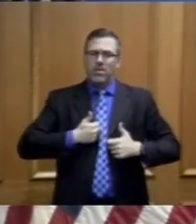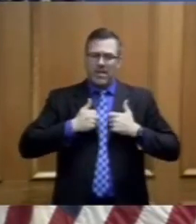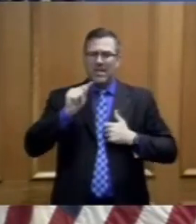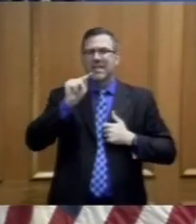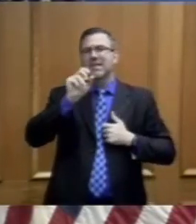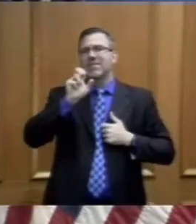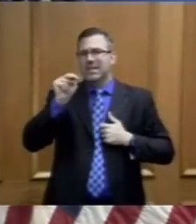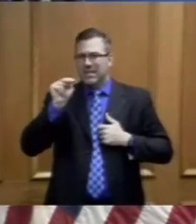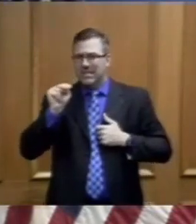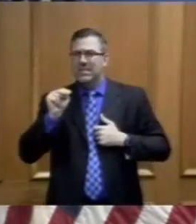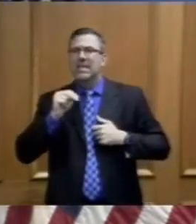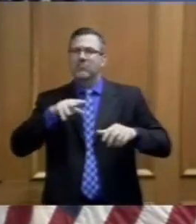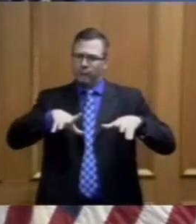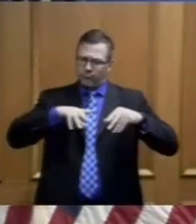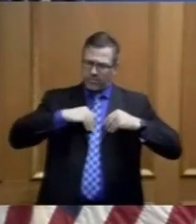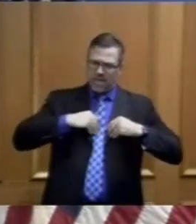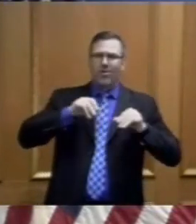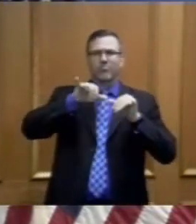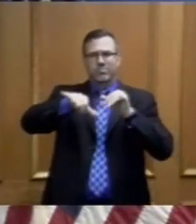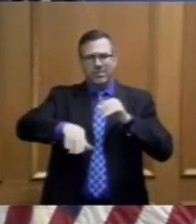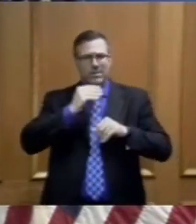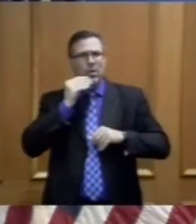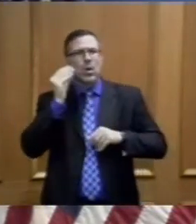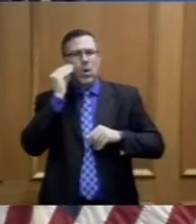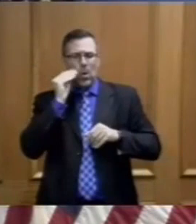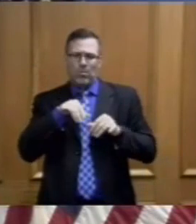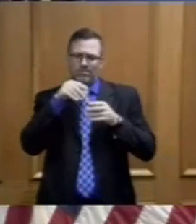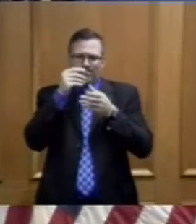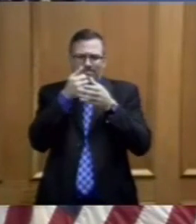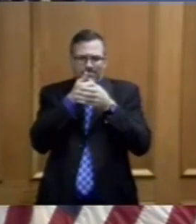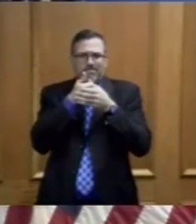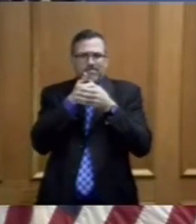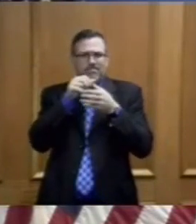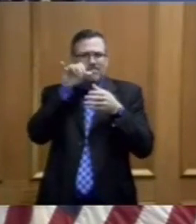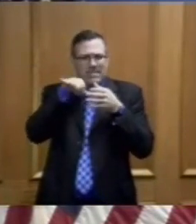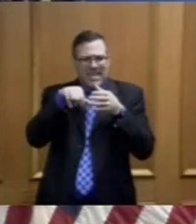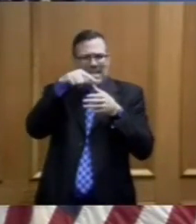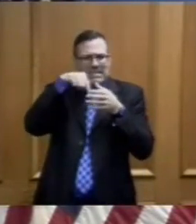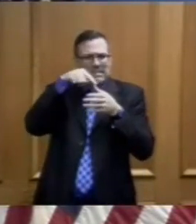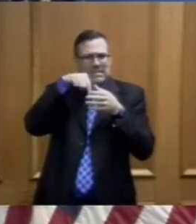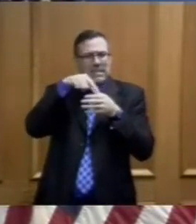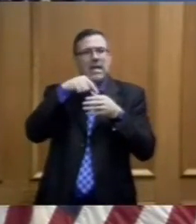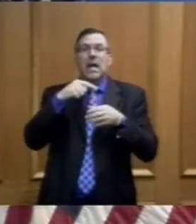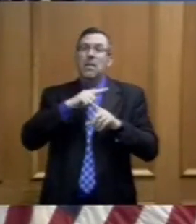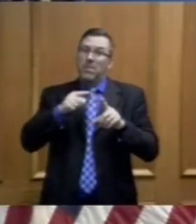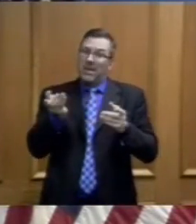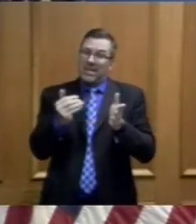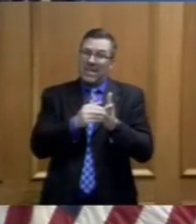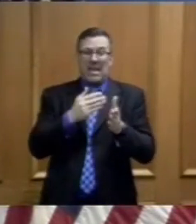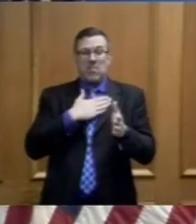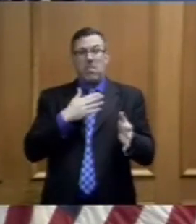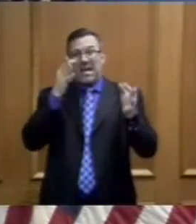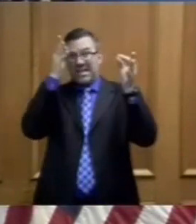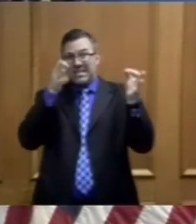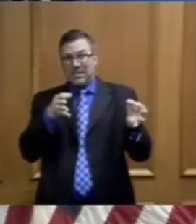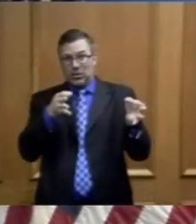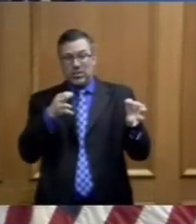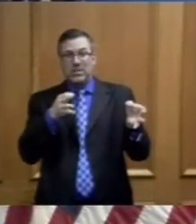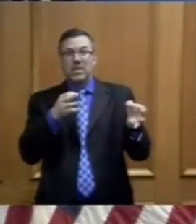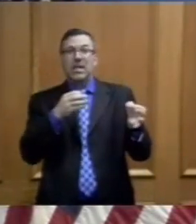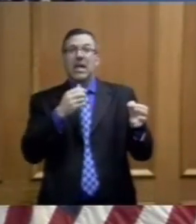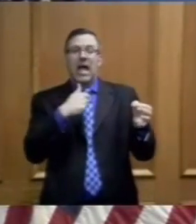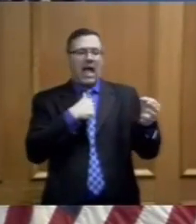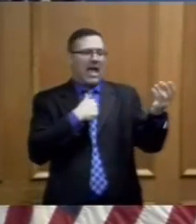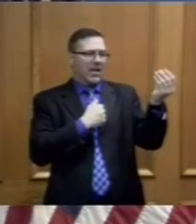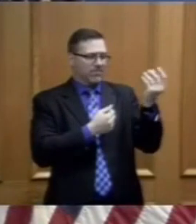stayed home and done what they were supposed to do. But again, I make decisions based on information as it's available. We